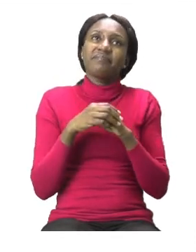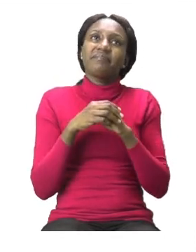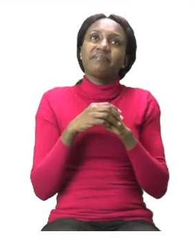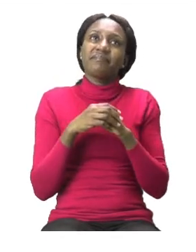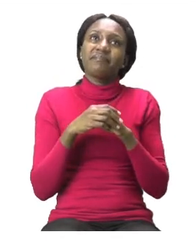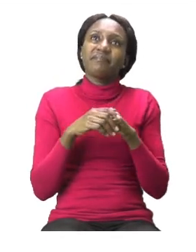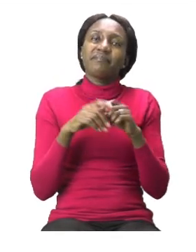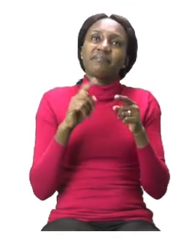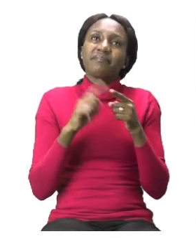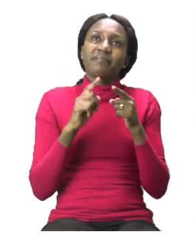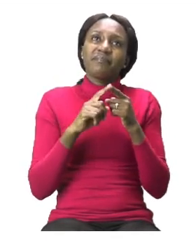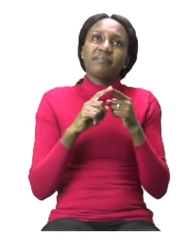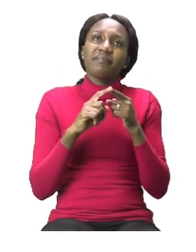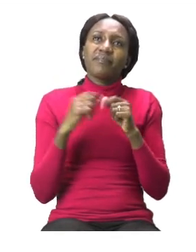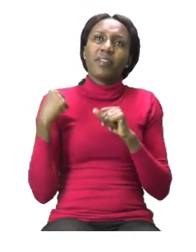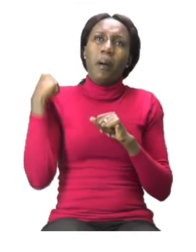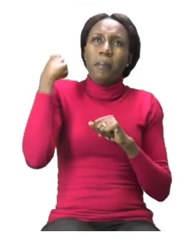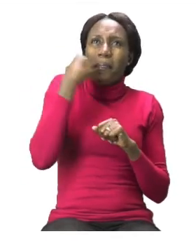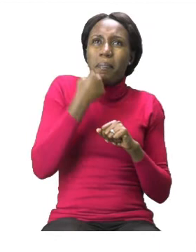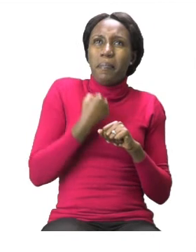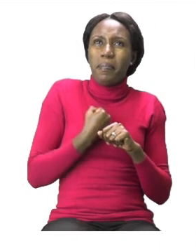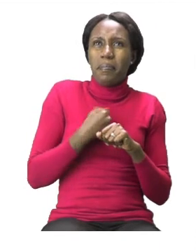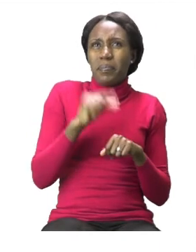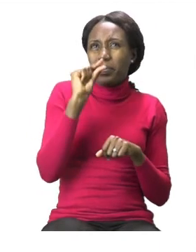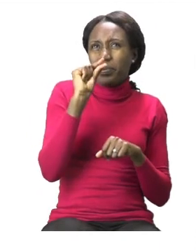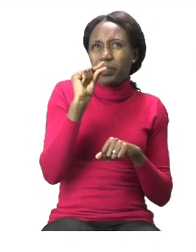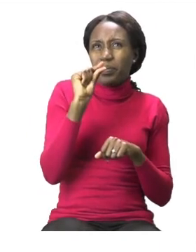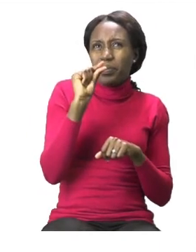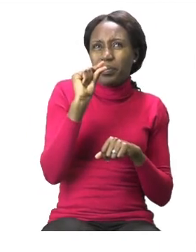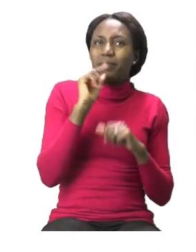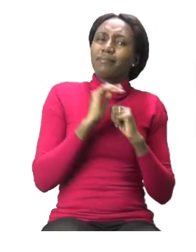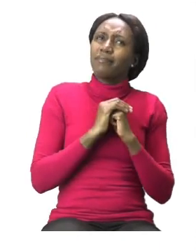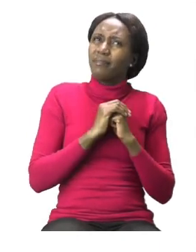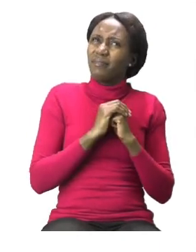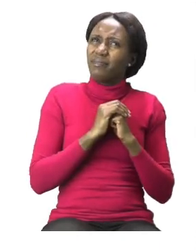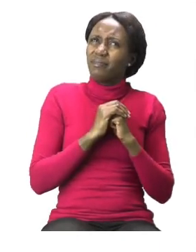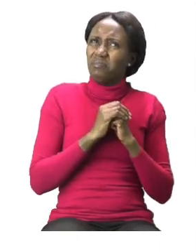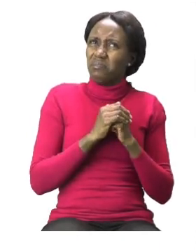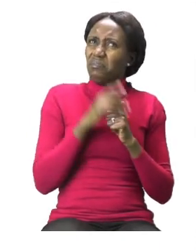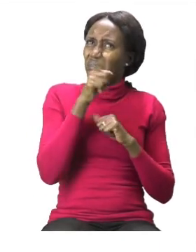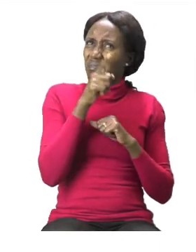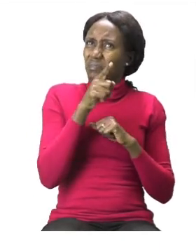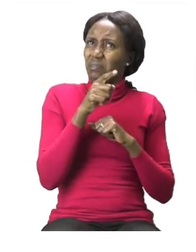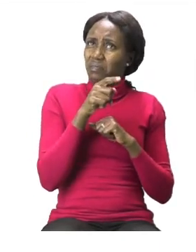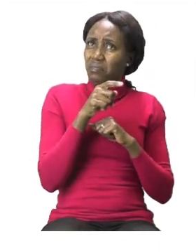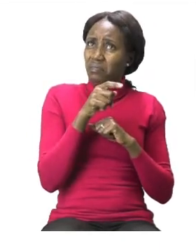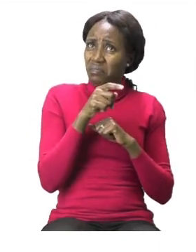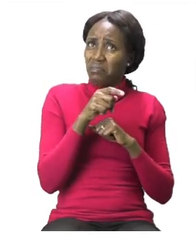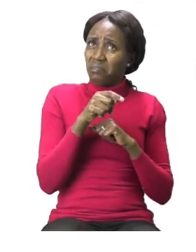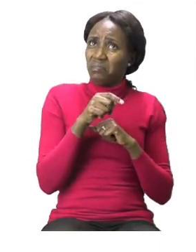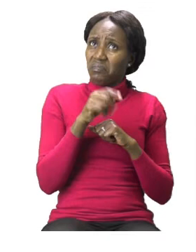can see is a small handbag. Now, do we need a handbag to